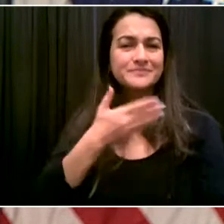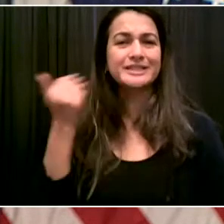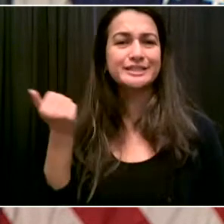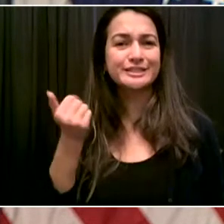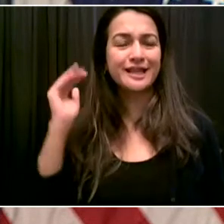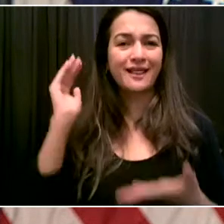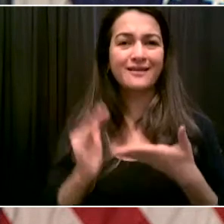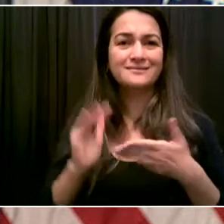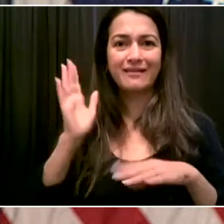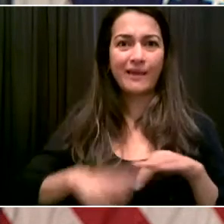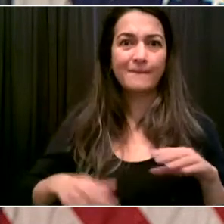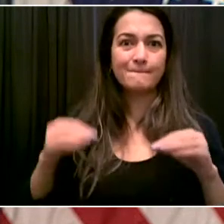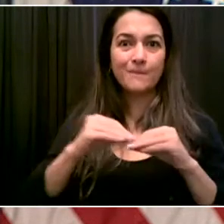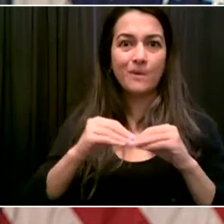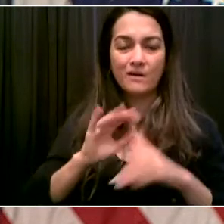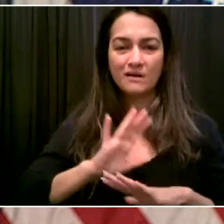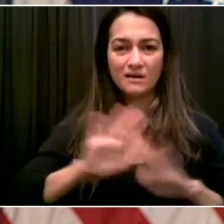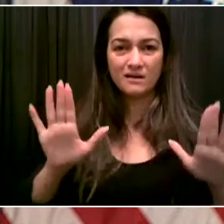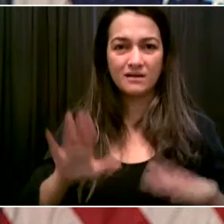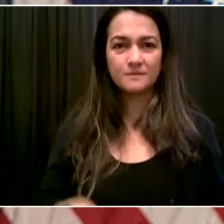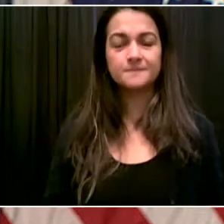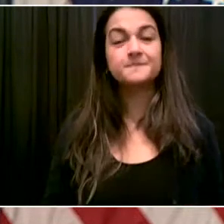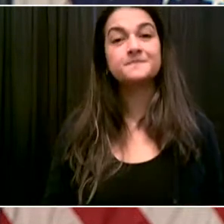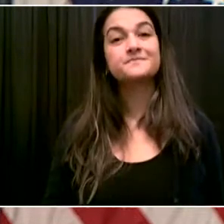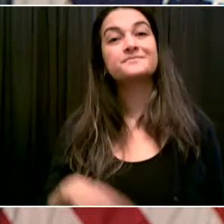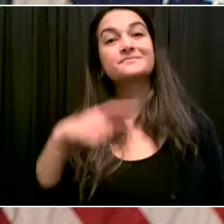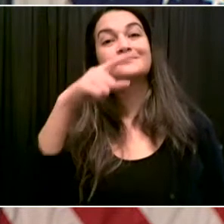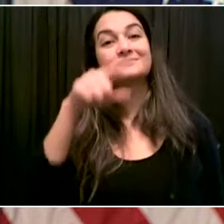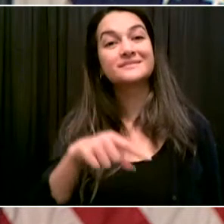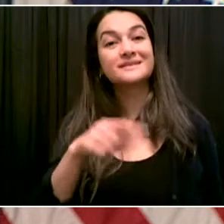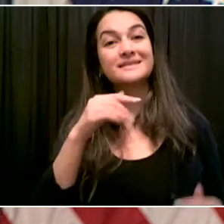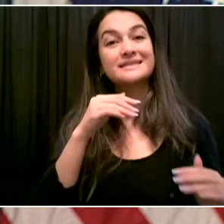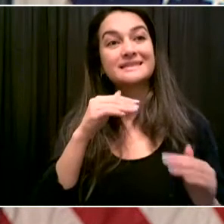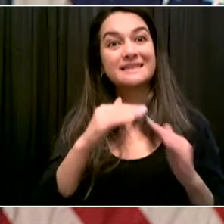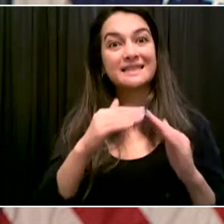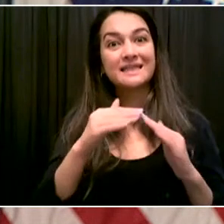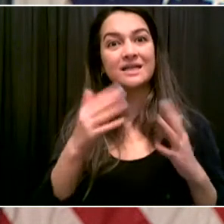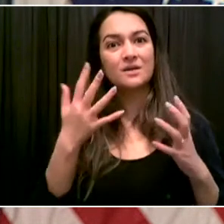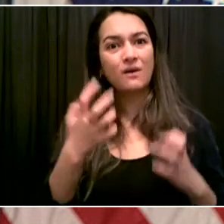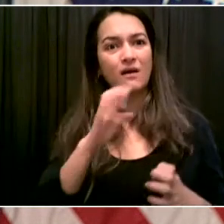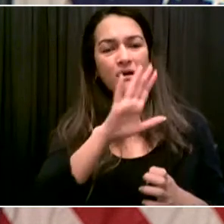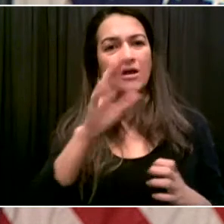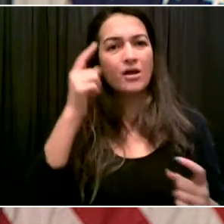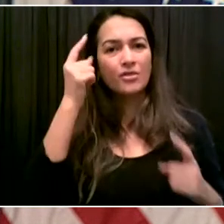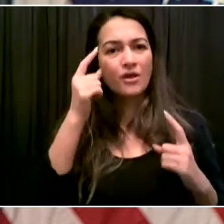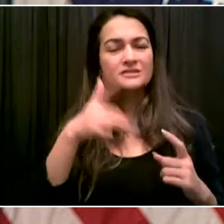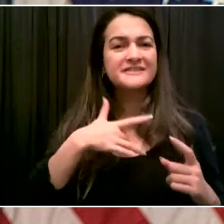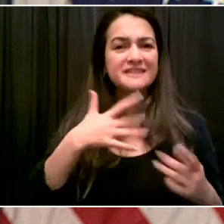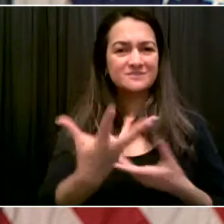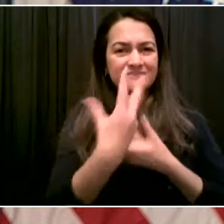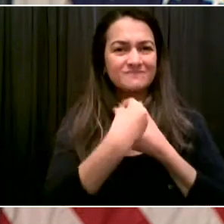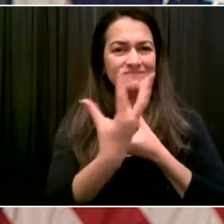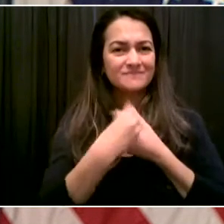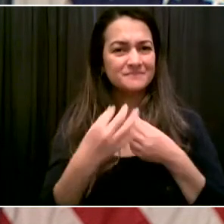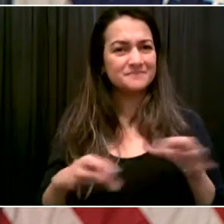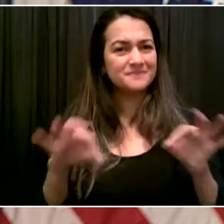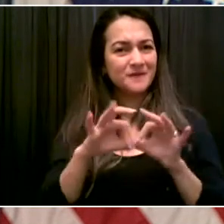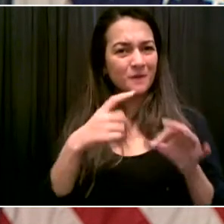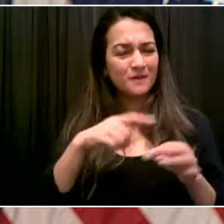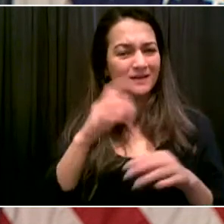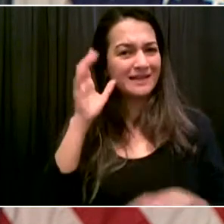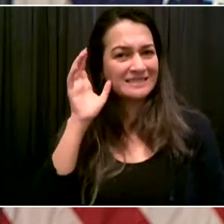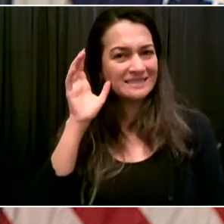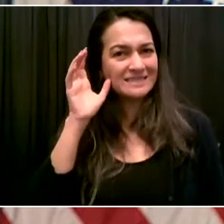their communities needed. And that process takes time. So you may describe it as kicking it down the road. I would describe it as